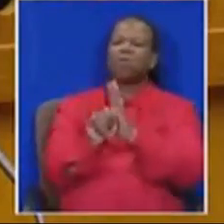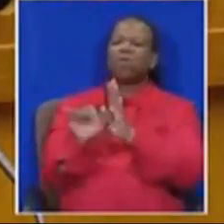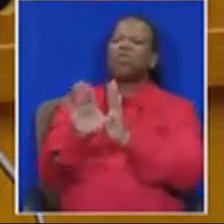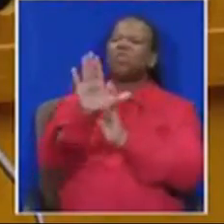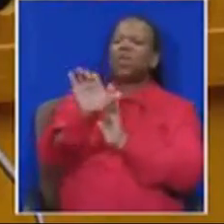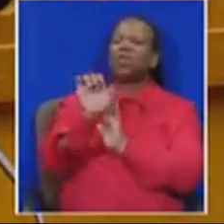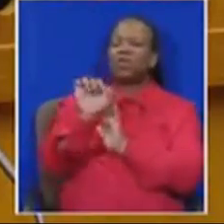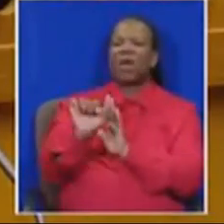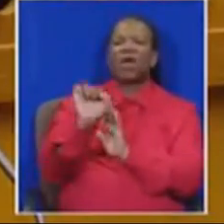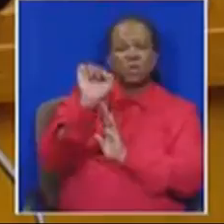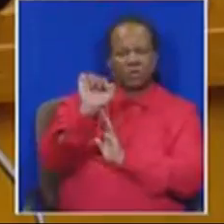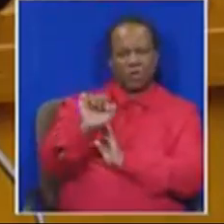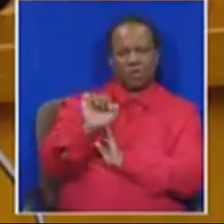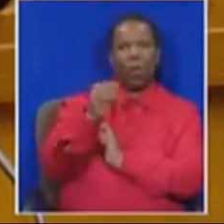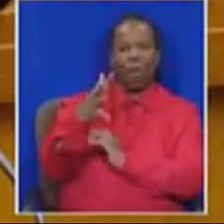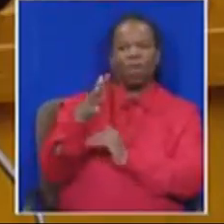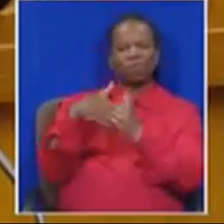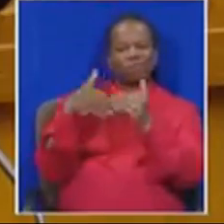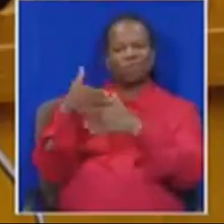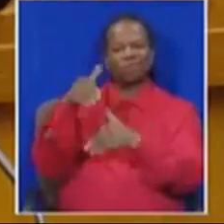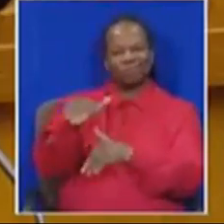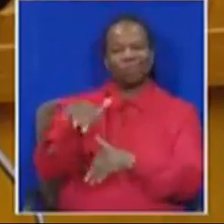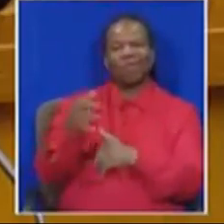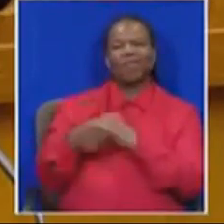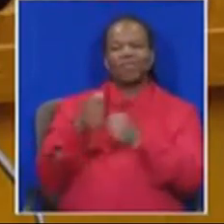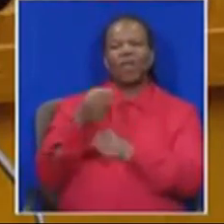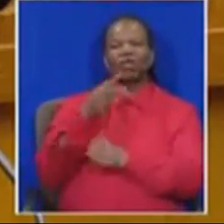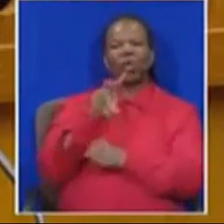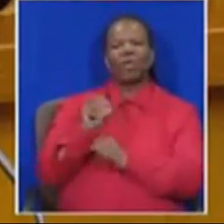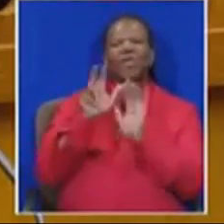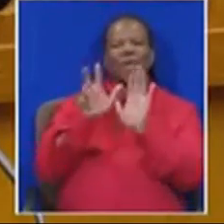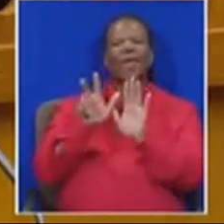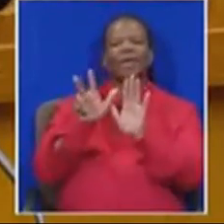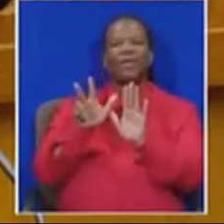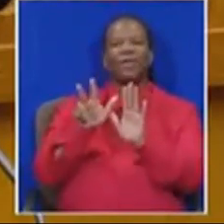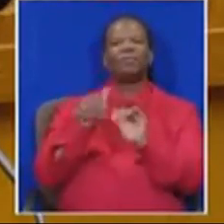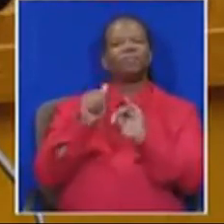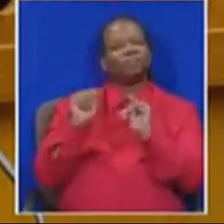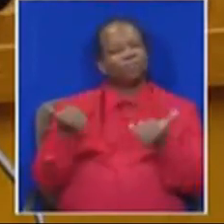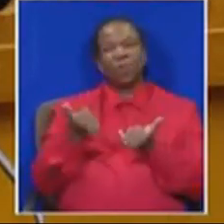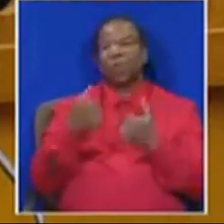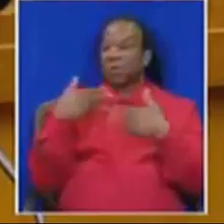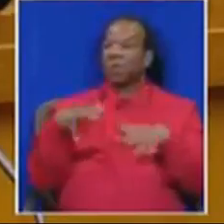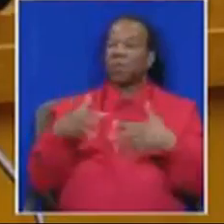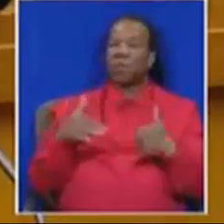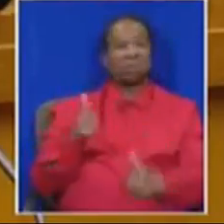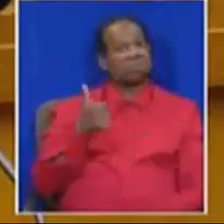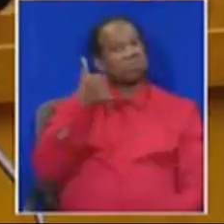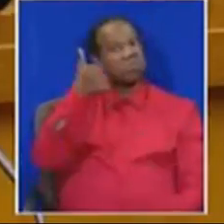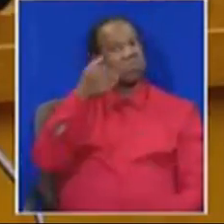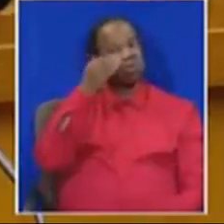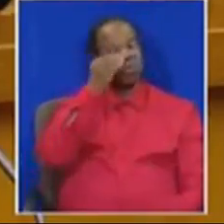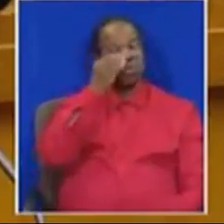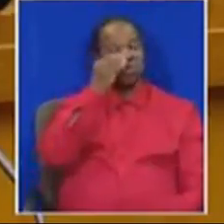hot emerging markets in 2018, and that is welcome news to our ears.